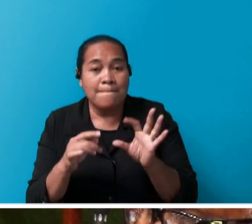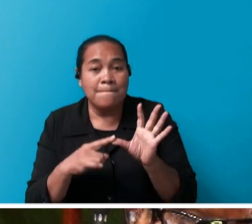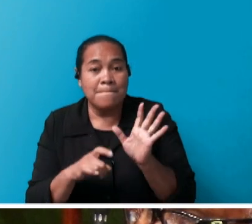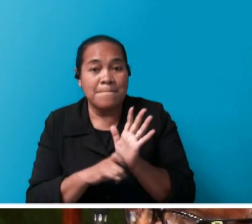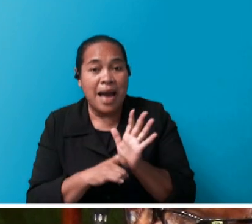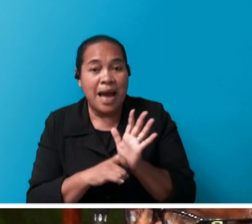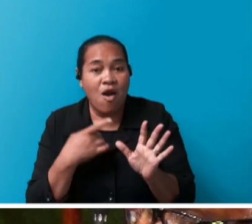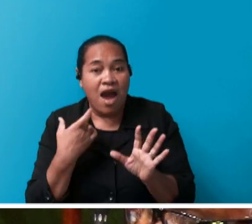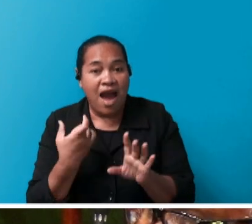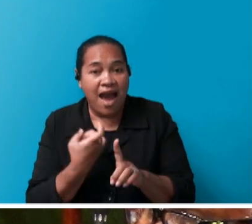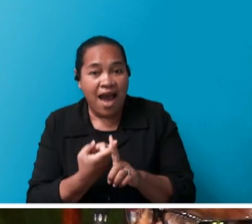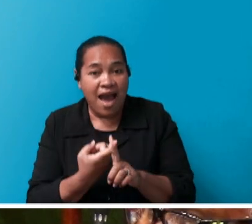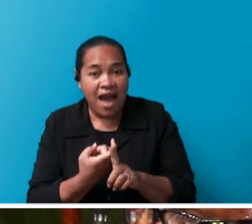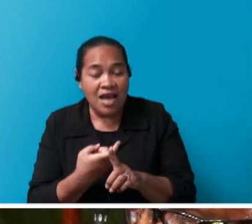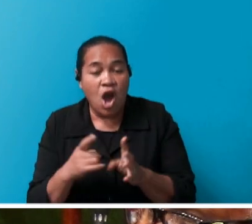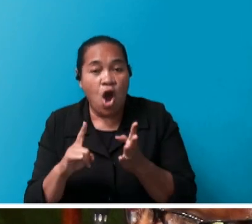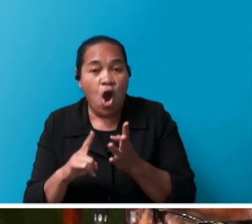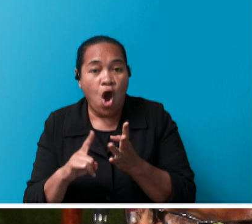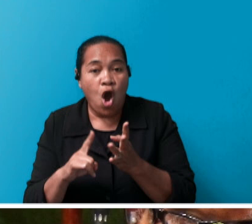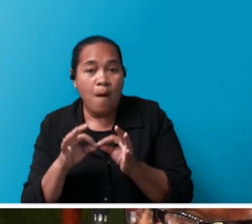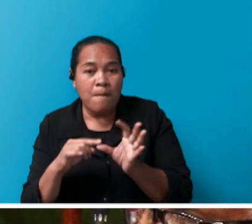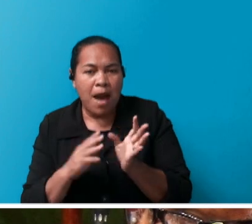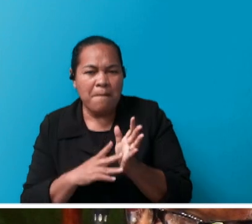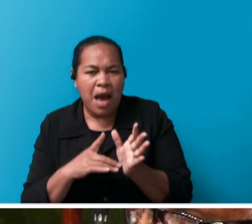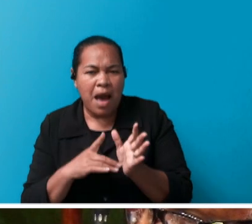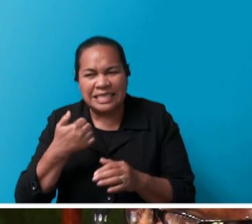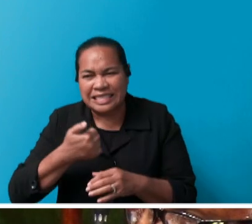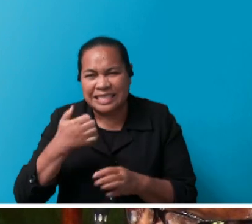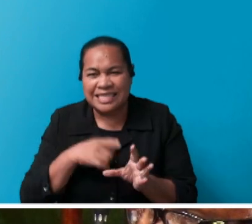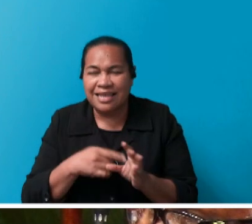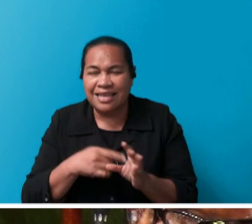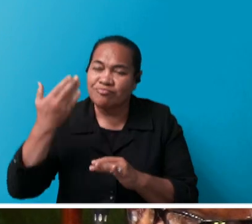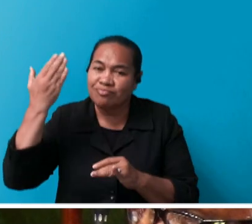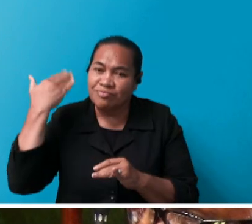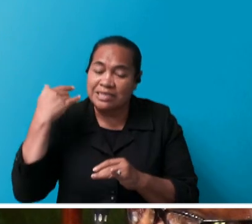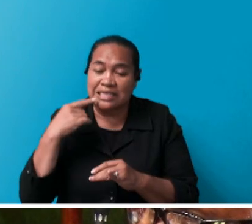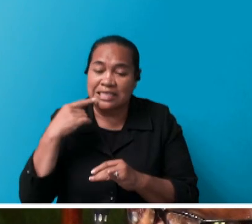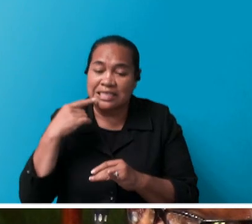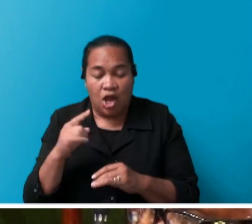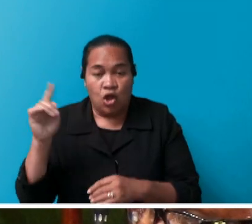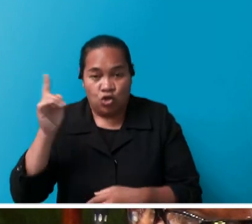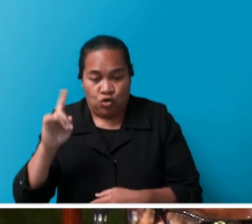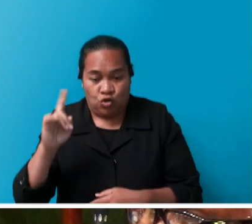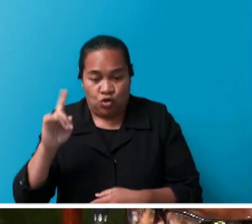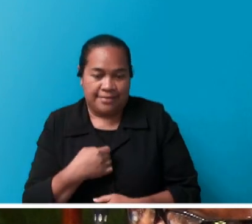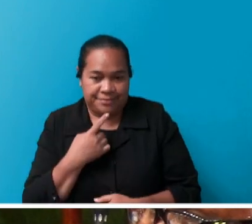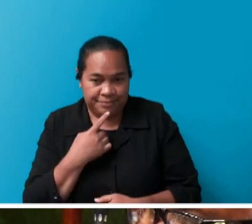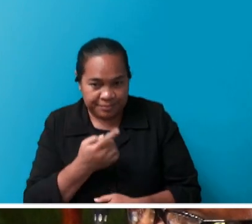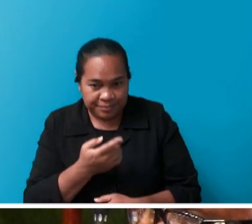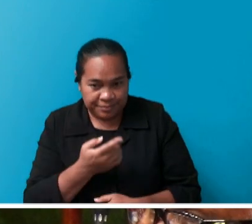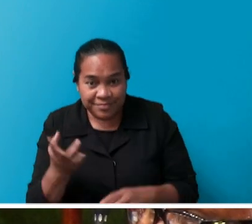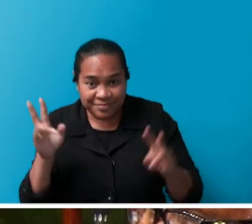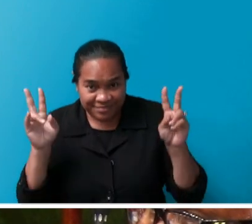Obama, in his maiden speech some 16 years ago stated, and I quote, "Today I say to you that the